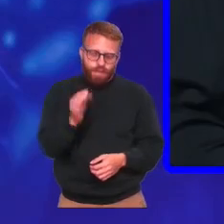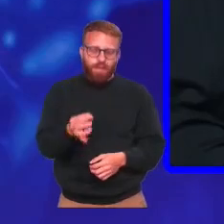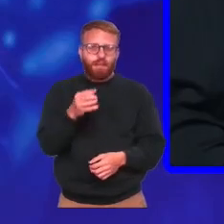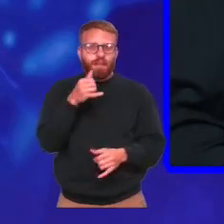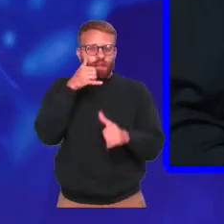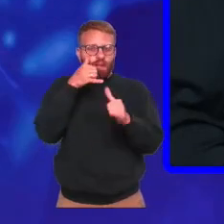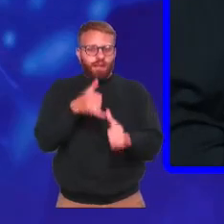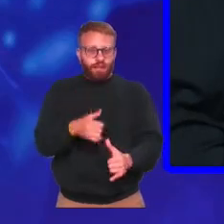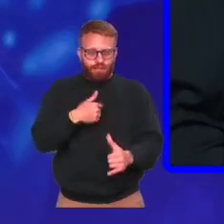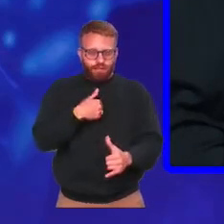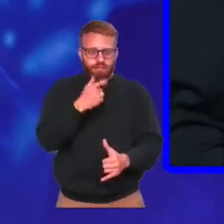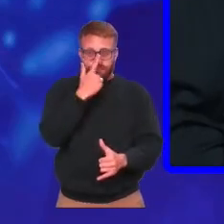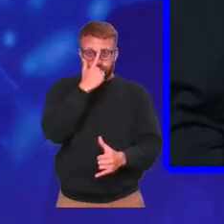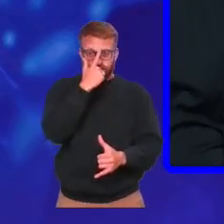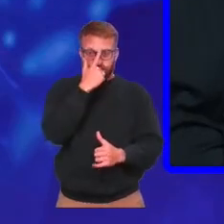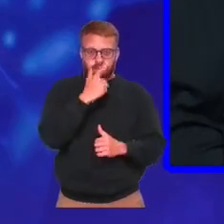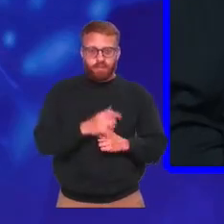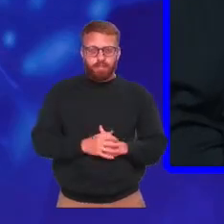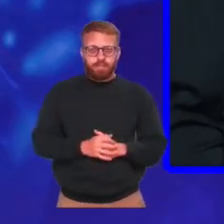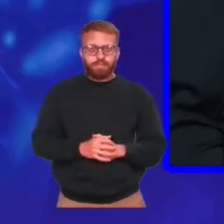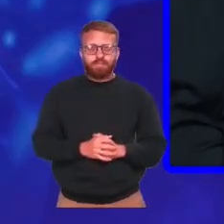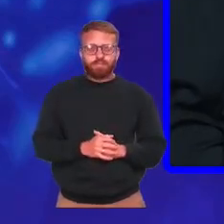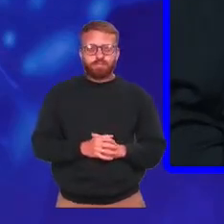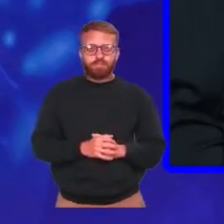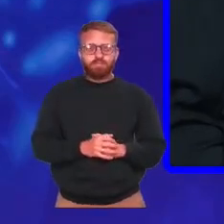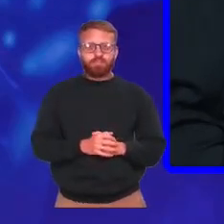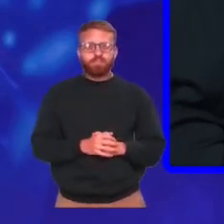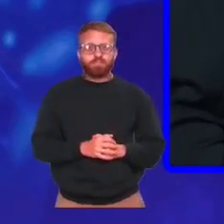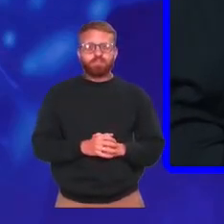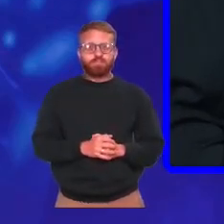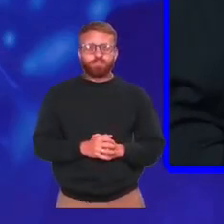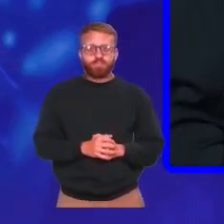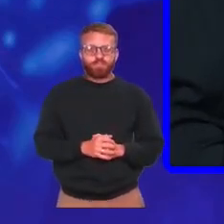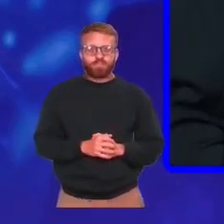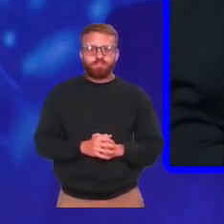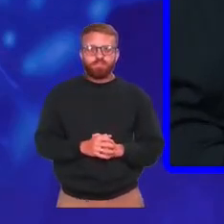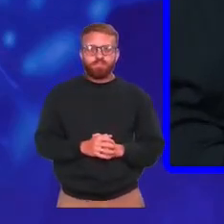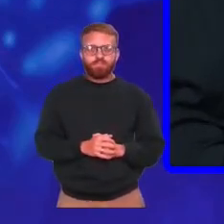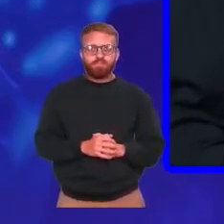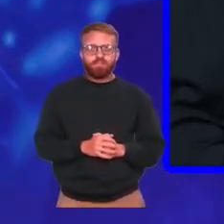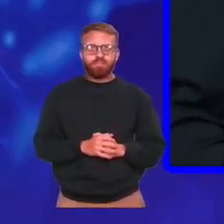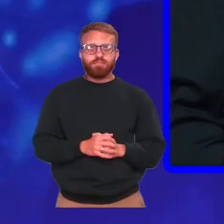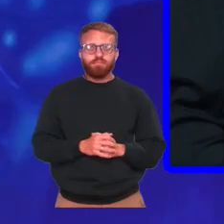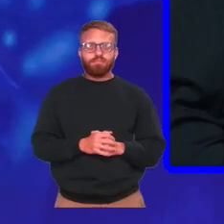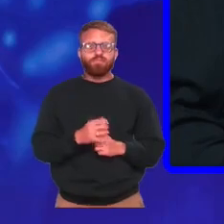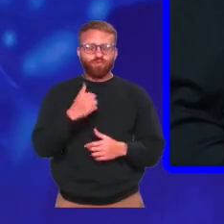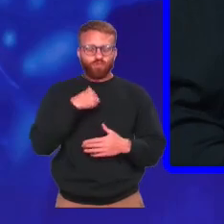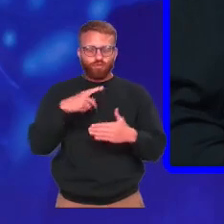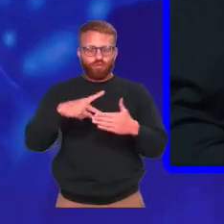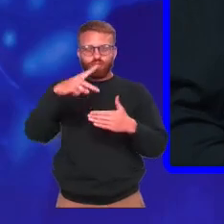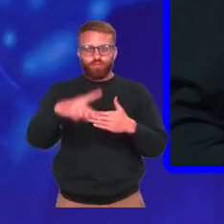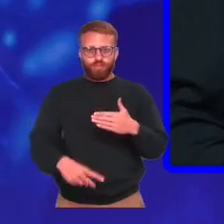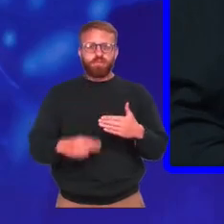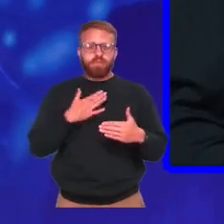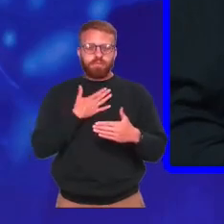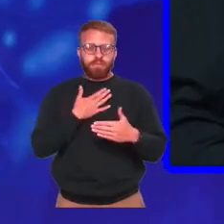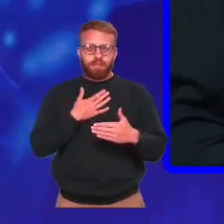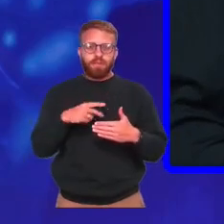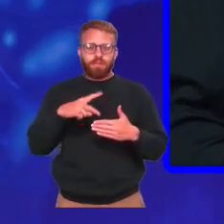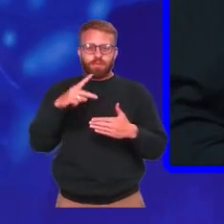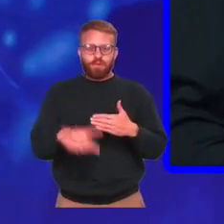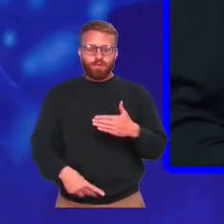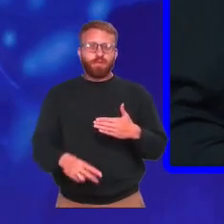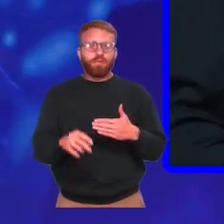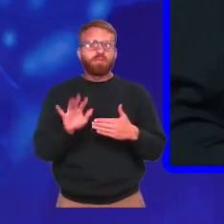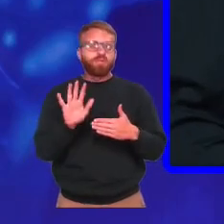we had a very, I can't say about the details, but an audio-related project that required quite specific knowledge.